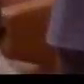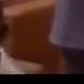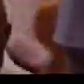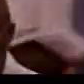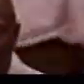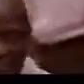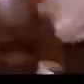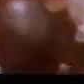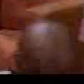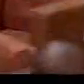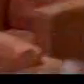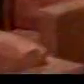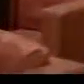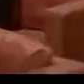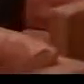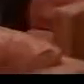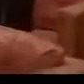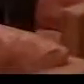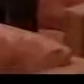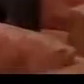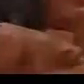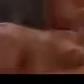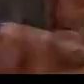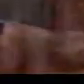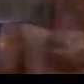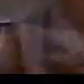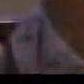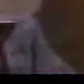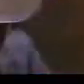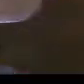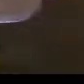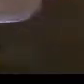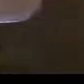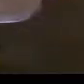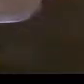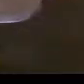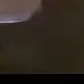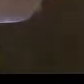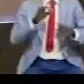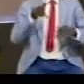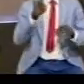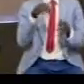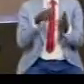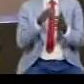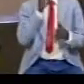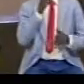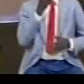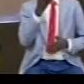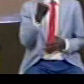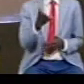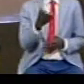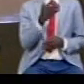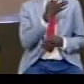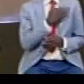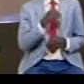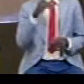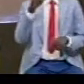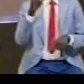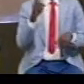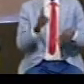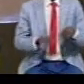this is the final night, and I'm telling you, if you check up now, you discover it has been done. And you cannot afford